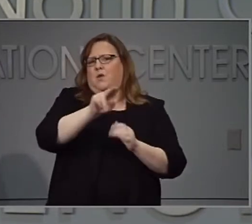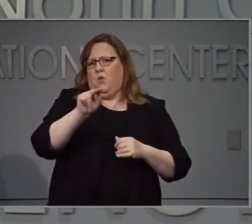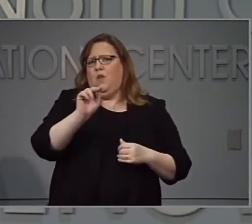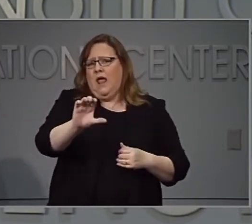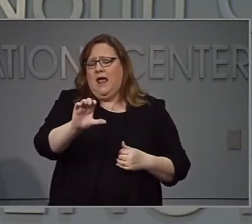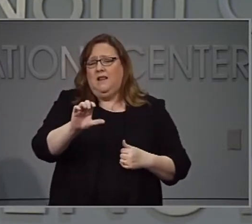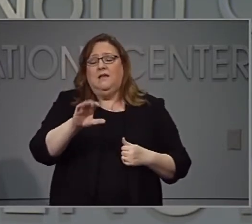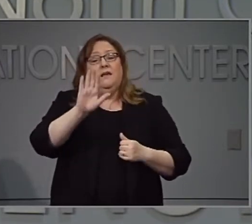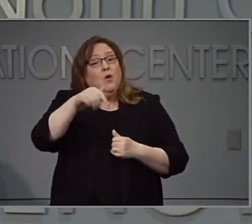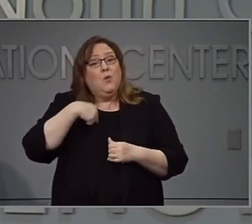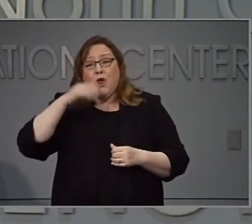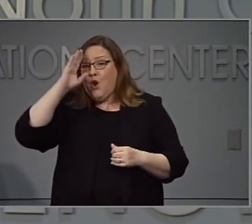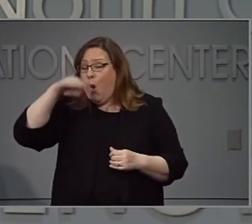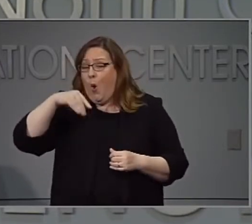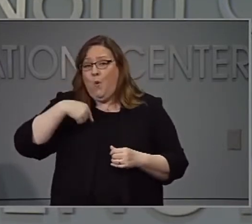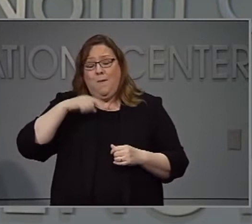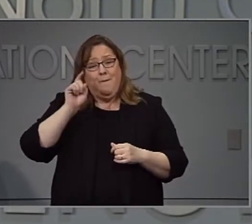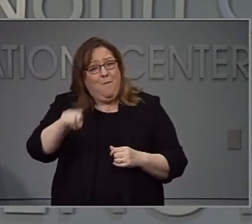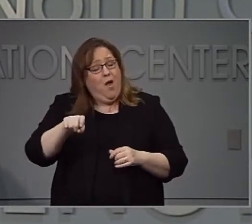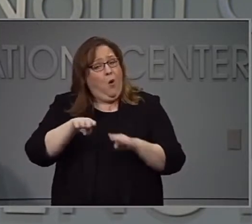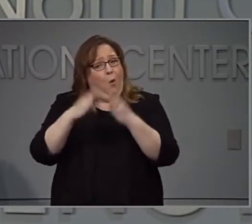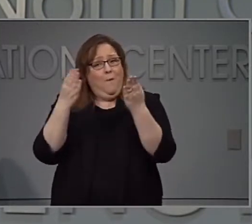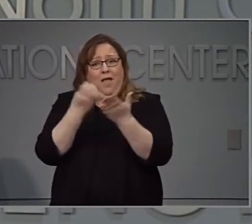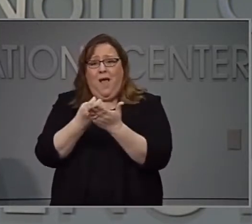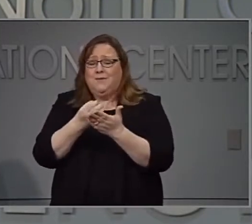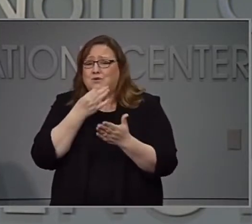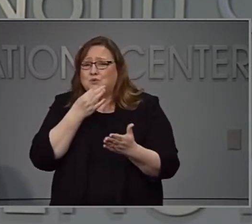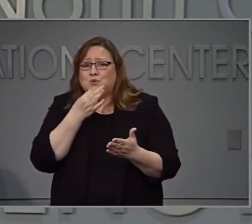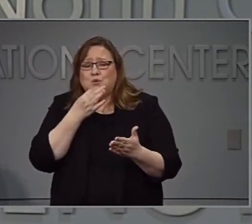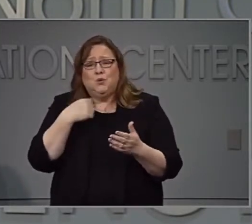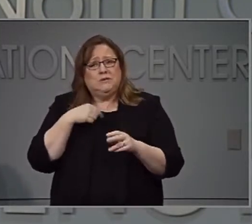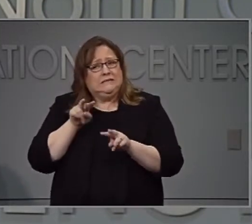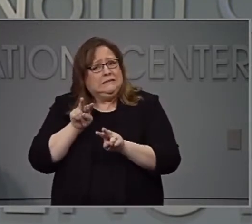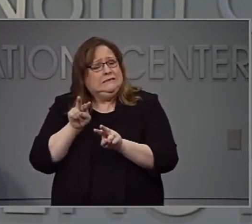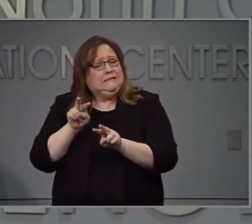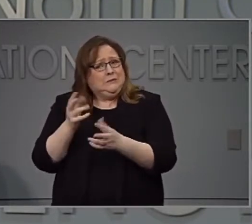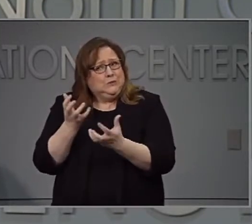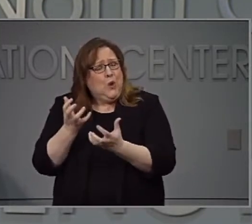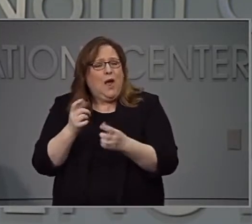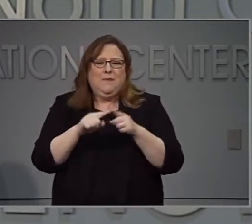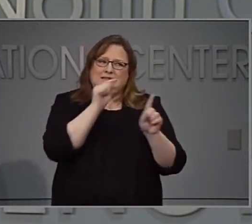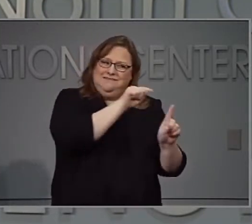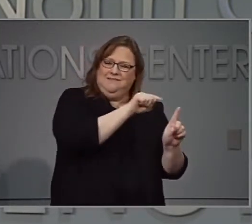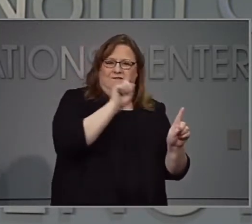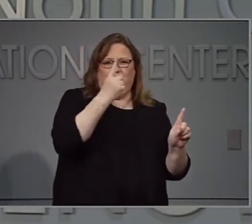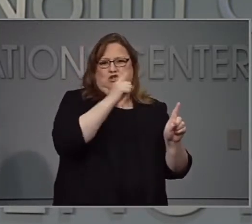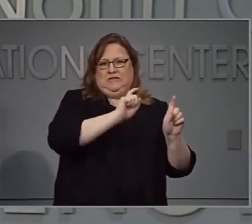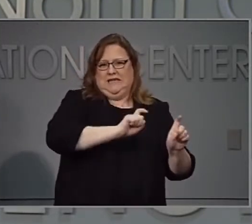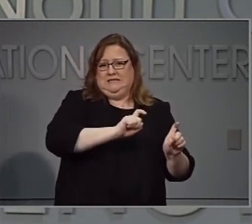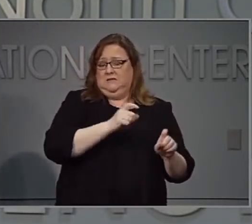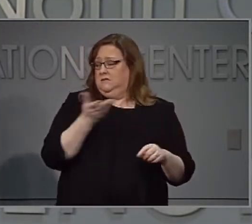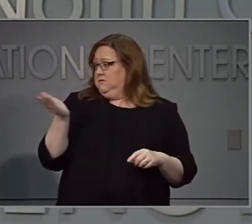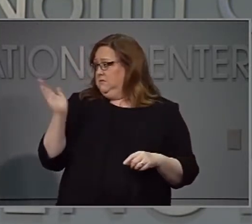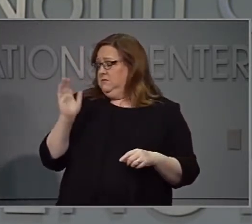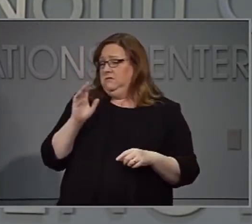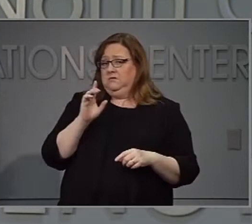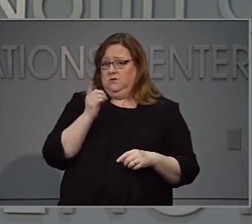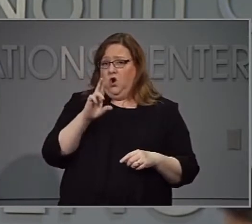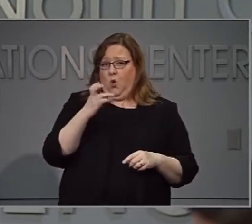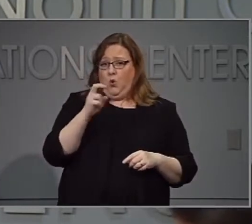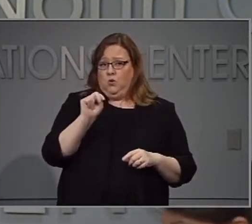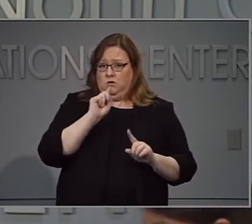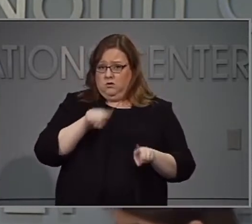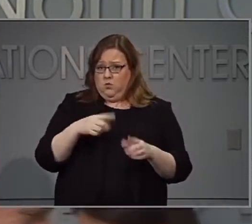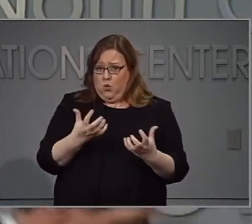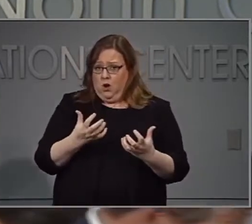We know we need to do that. We're aiming toward doing that right now. Dr. Cohen, would want to